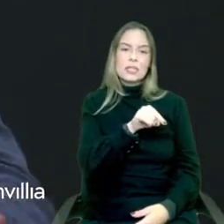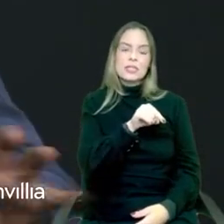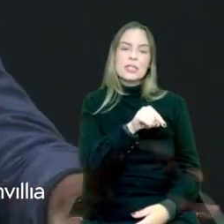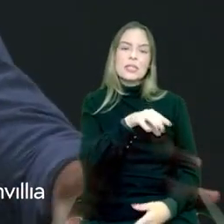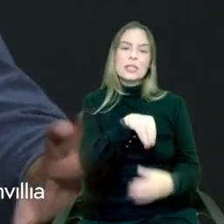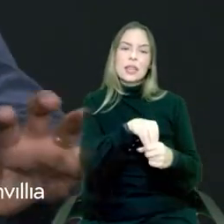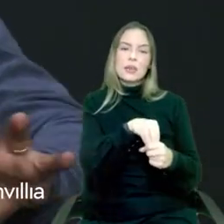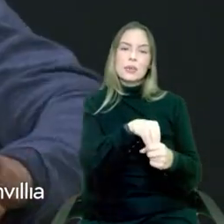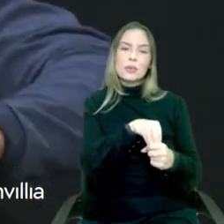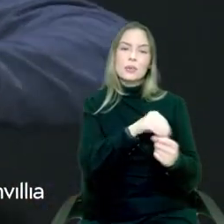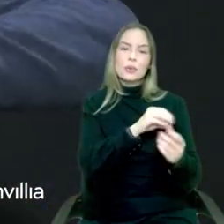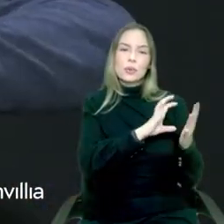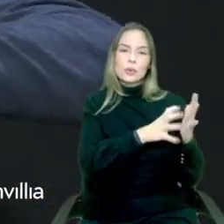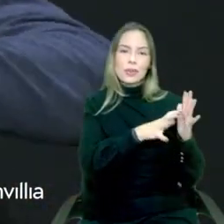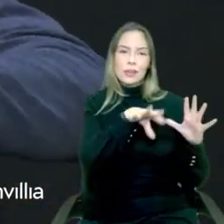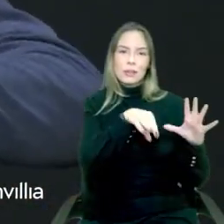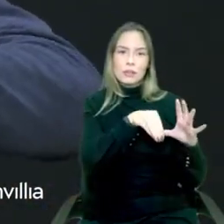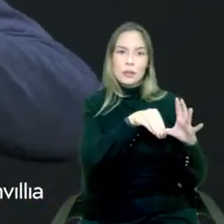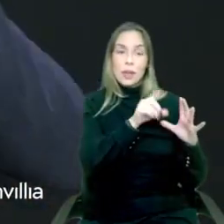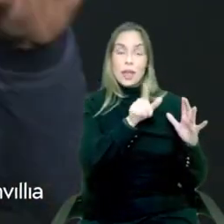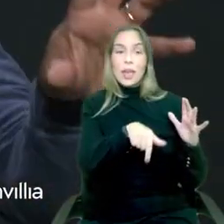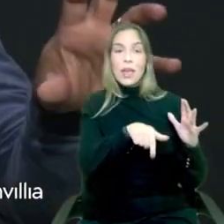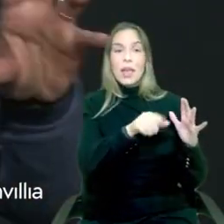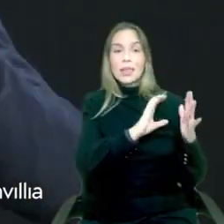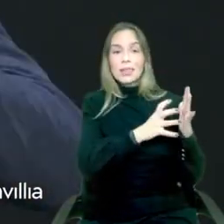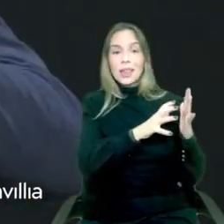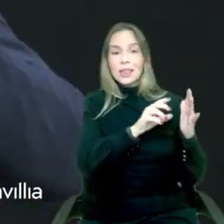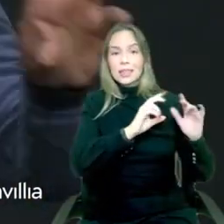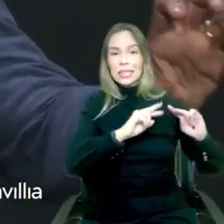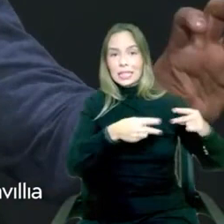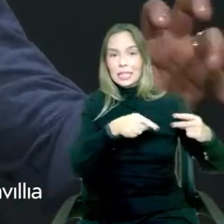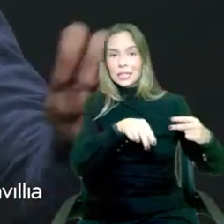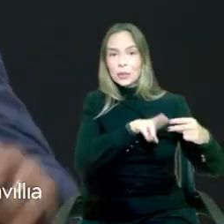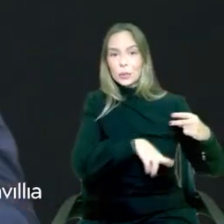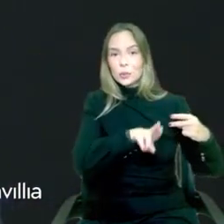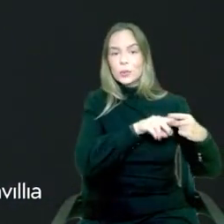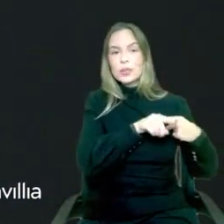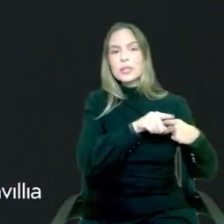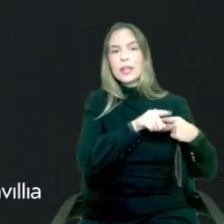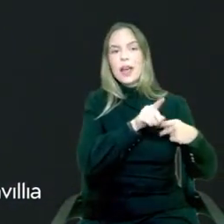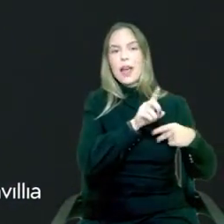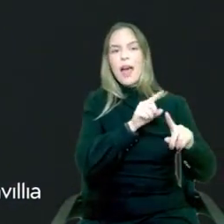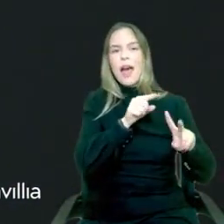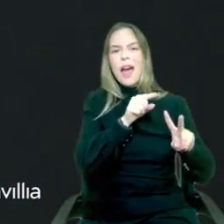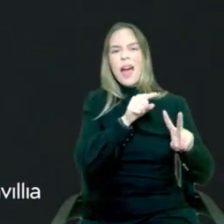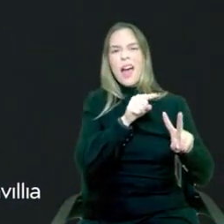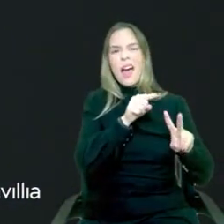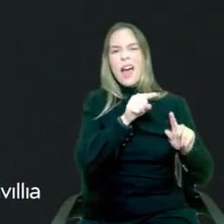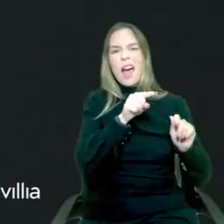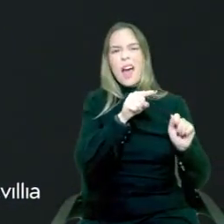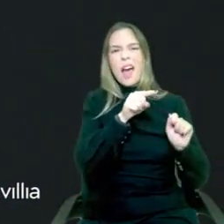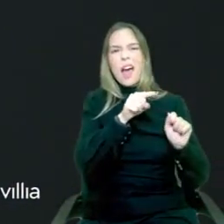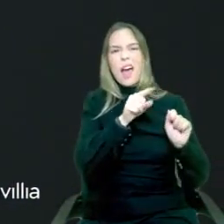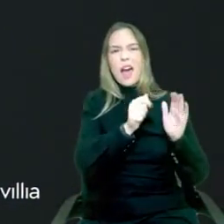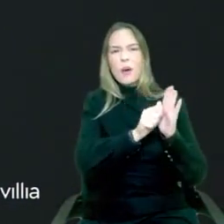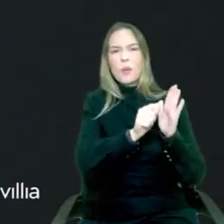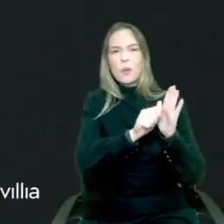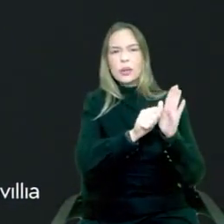a huge data lake and some algorithms, some journeys on the top. And